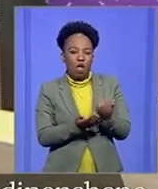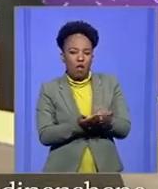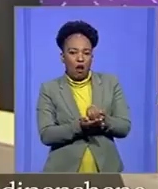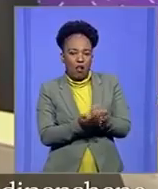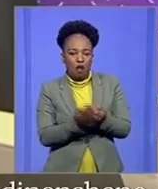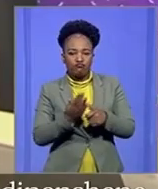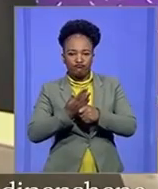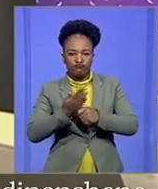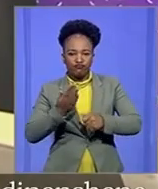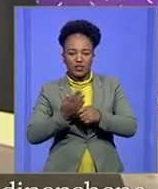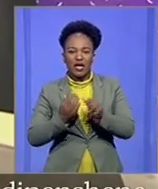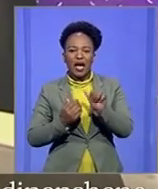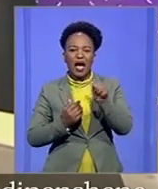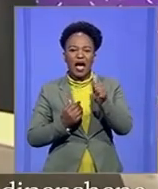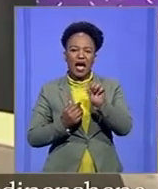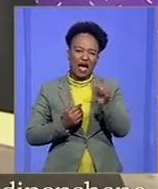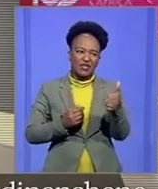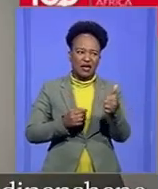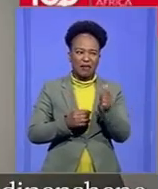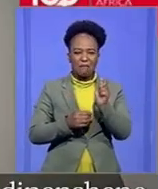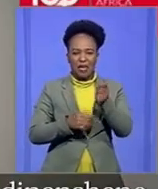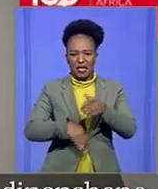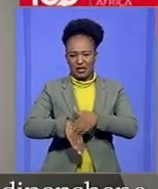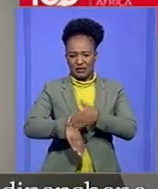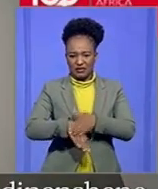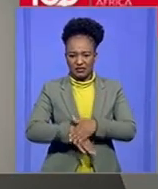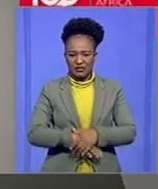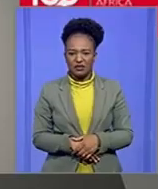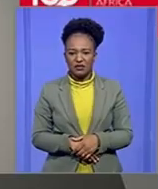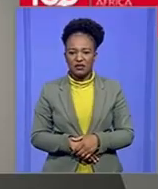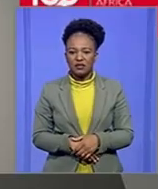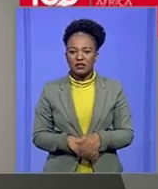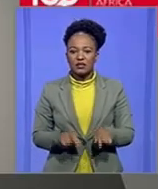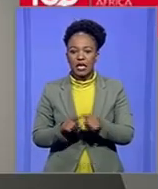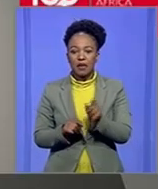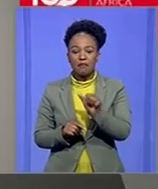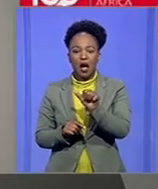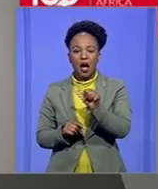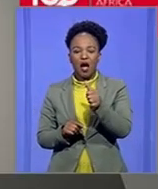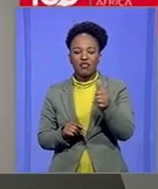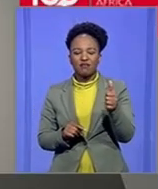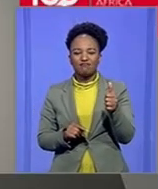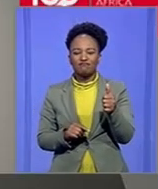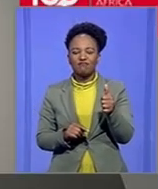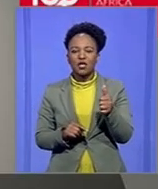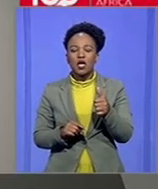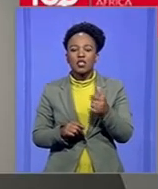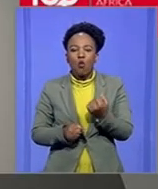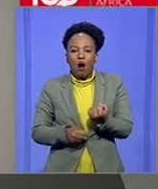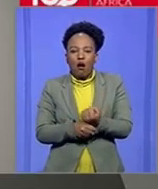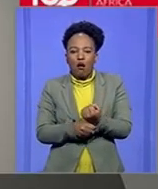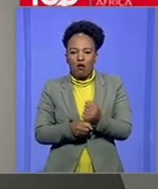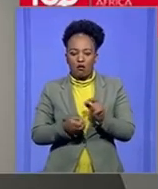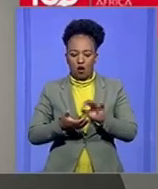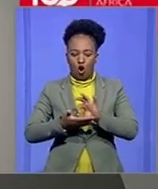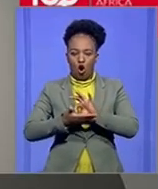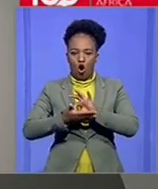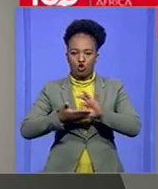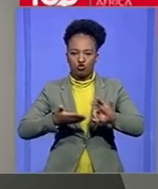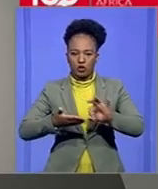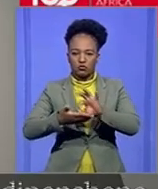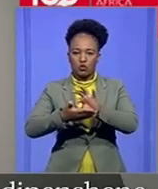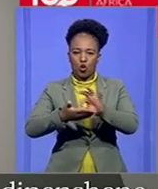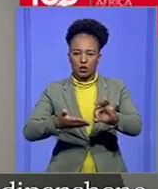ho nako. One of the other things that makes it very difficult for that industry is that it operates on a contract basis, right? So you might find